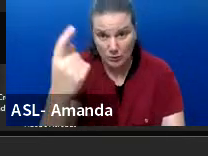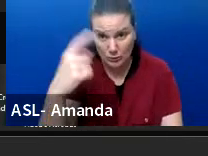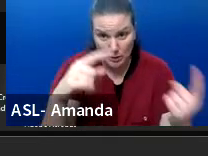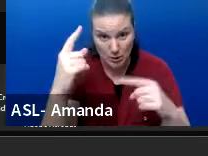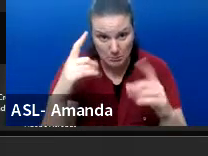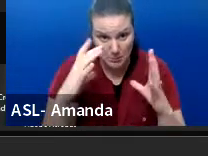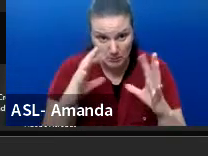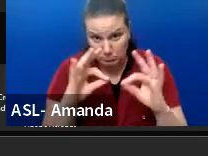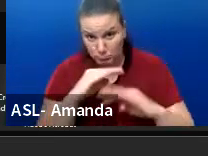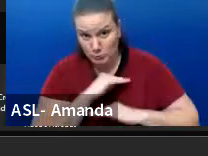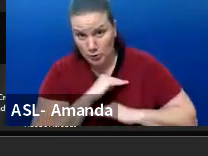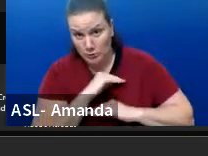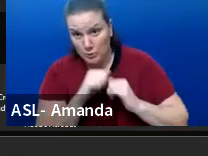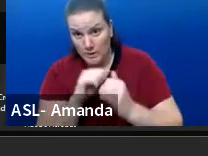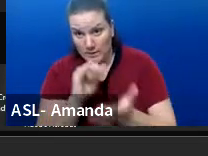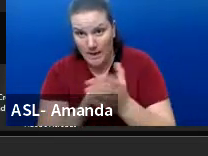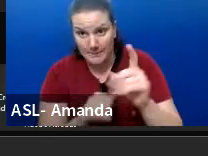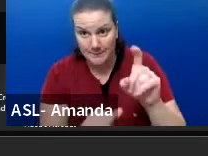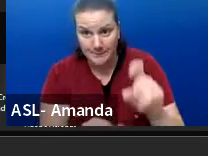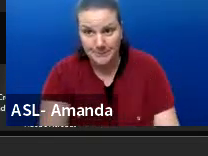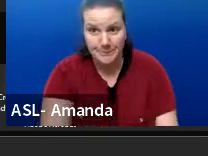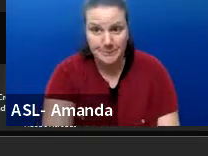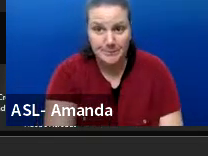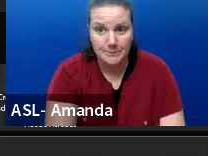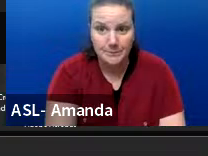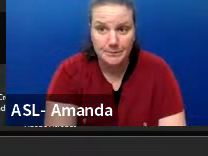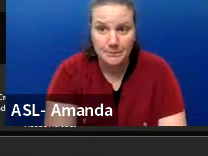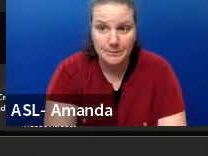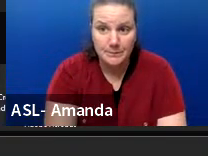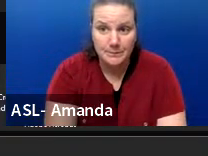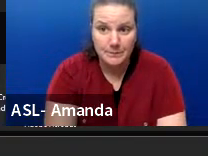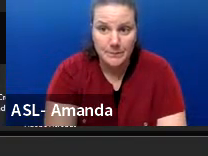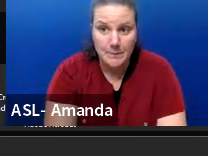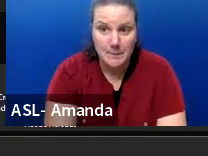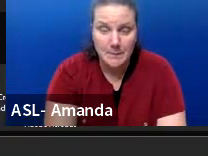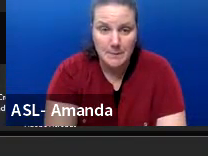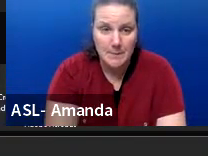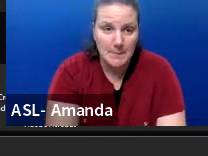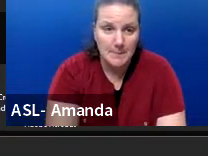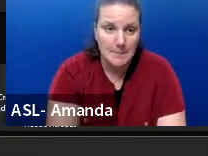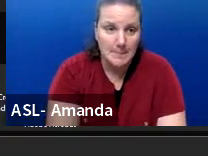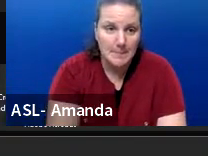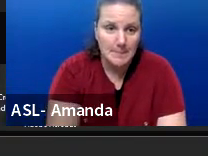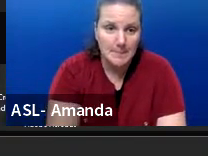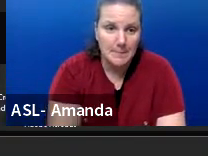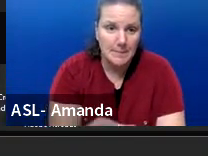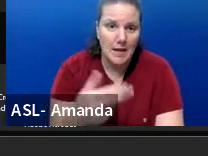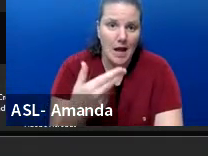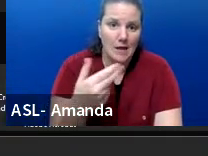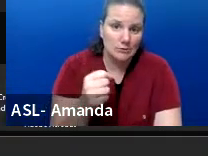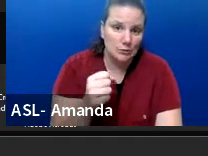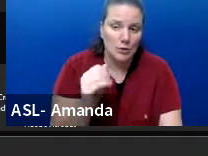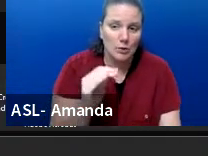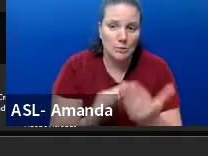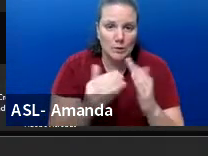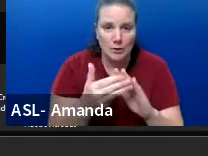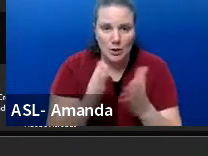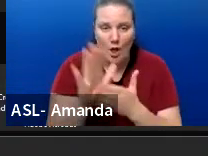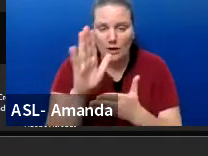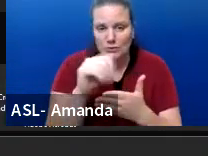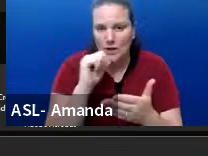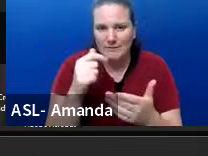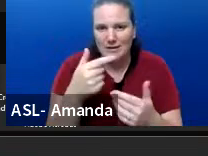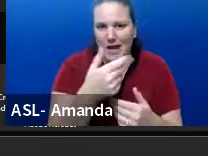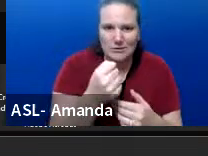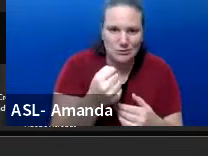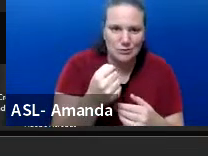that? So we have high school and community colleges, we have higher ed up there. I guess we don't need to put high schools